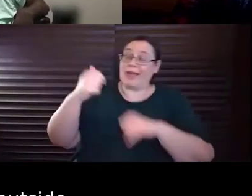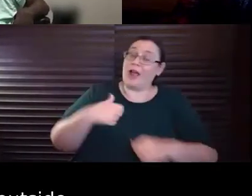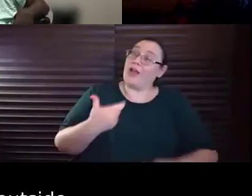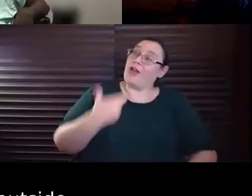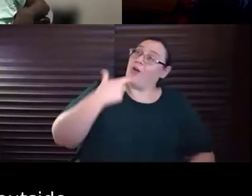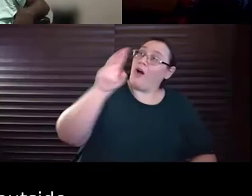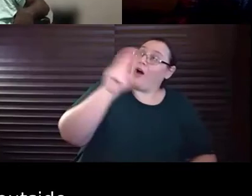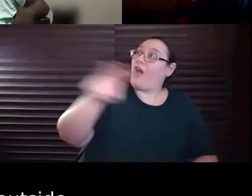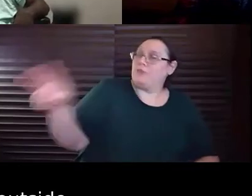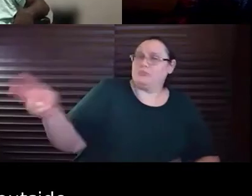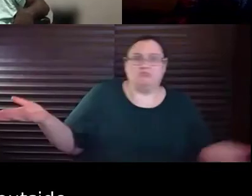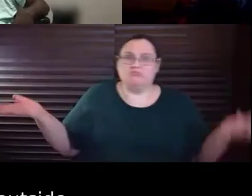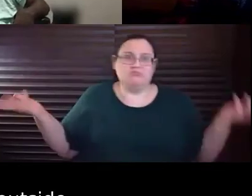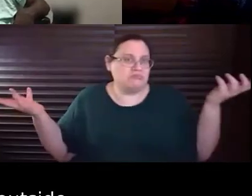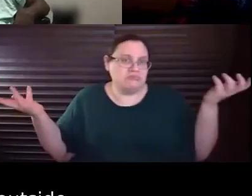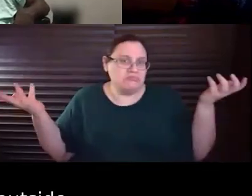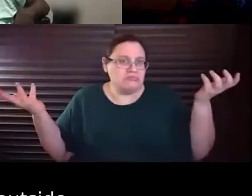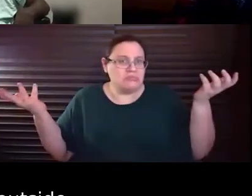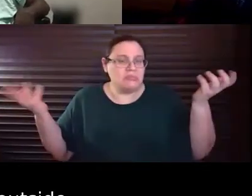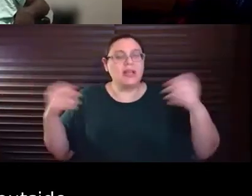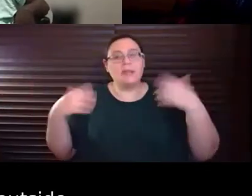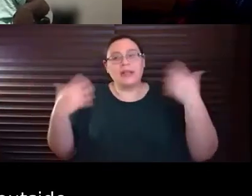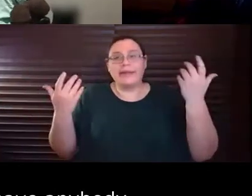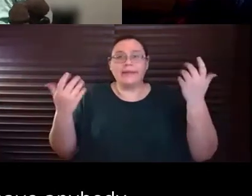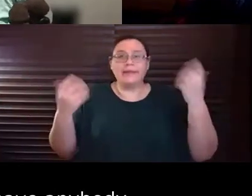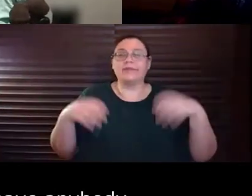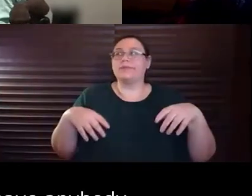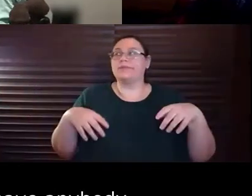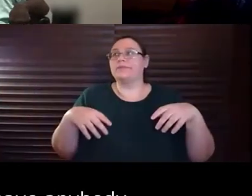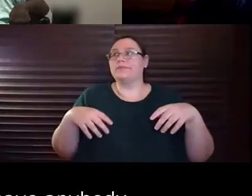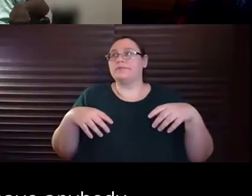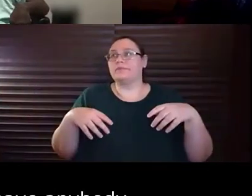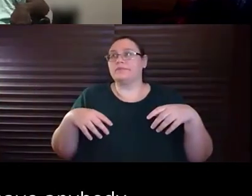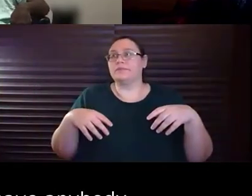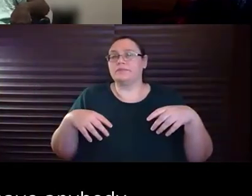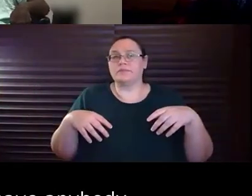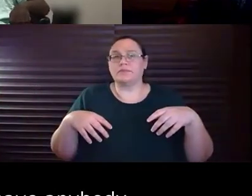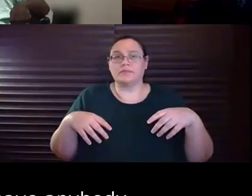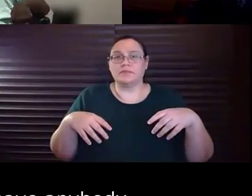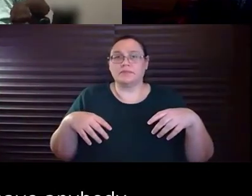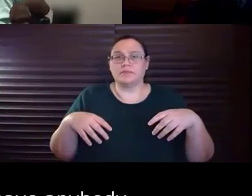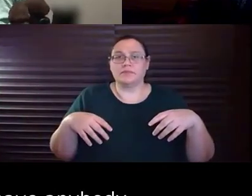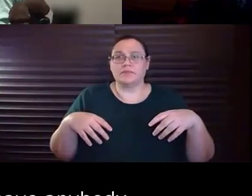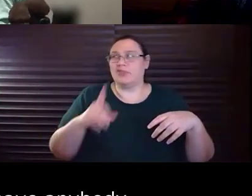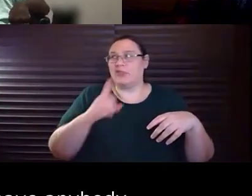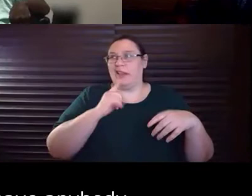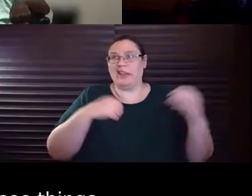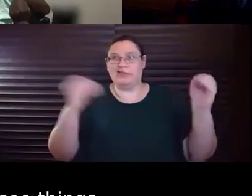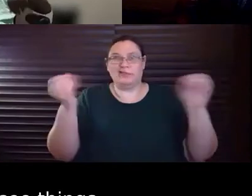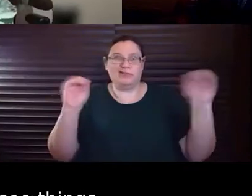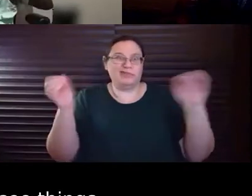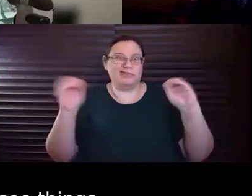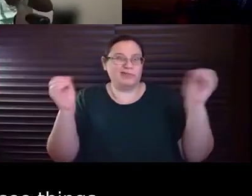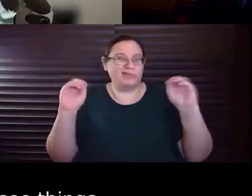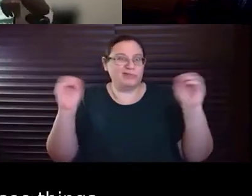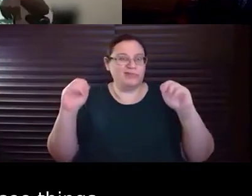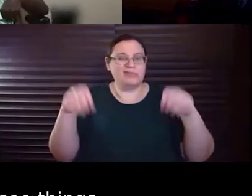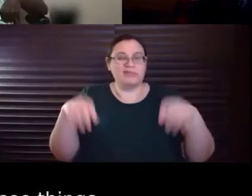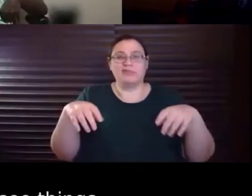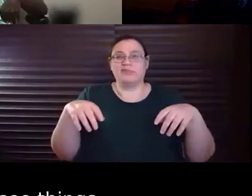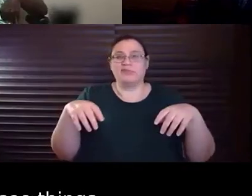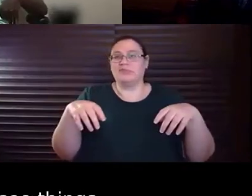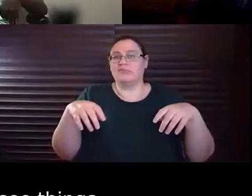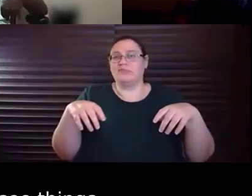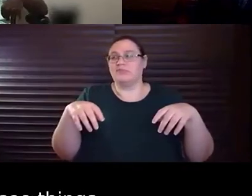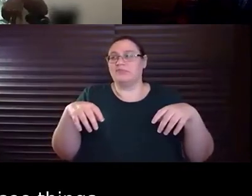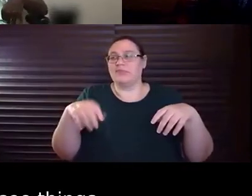outside of I didn't really have anybody really basically like me until I didn't see